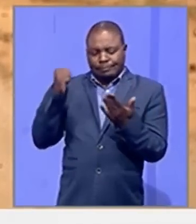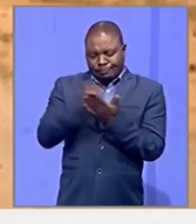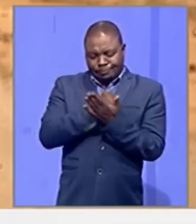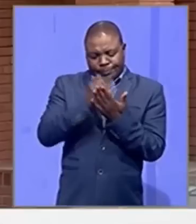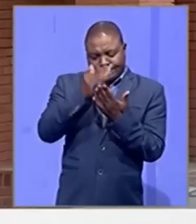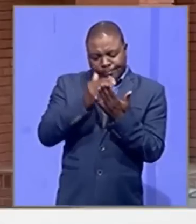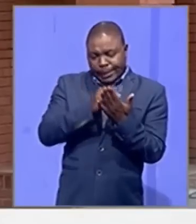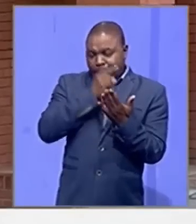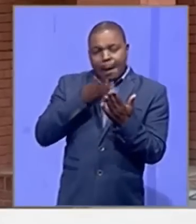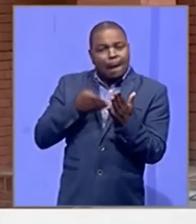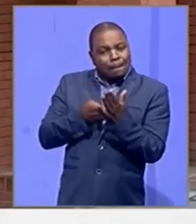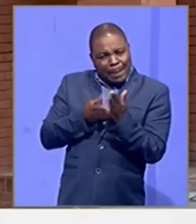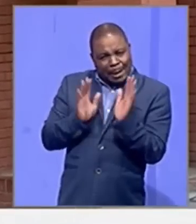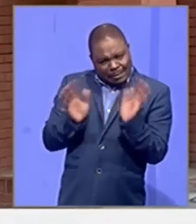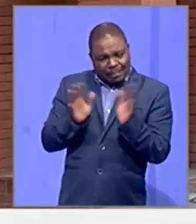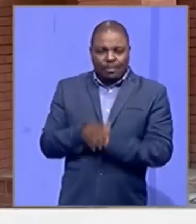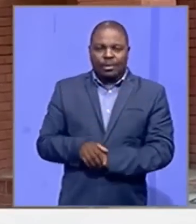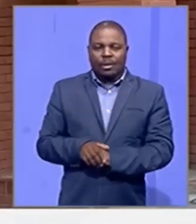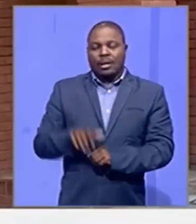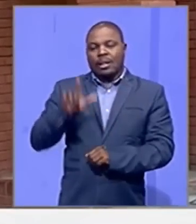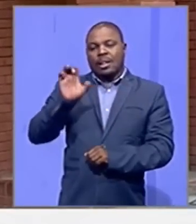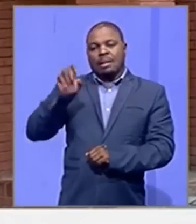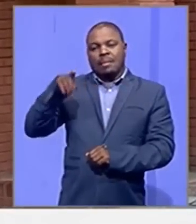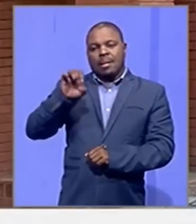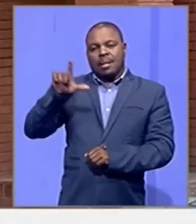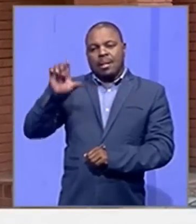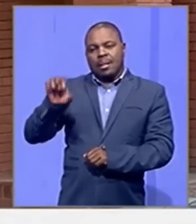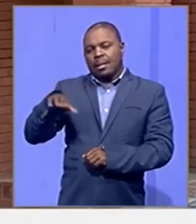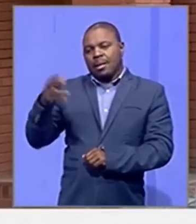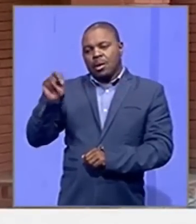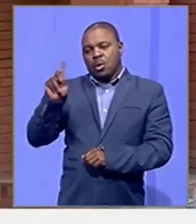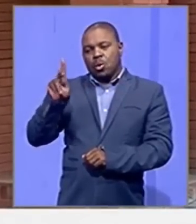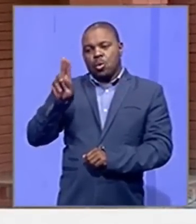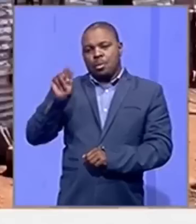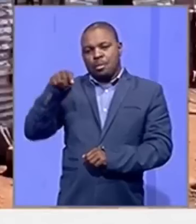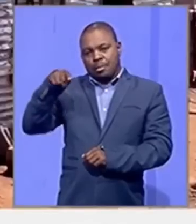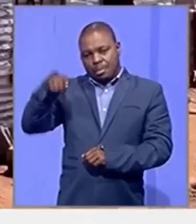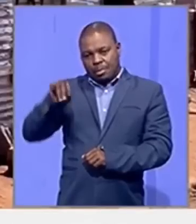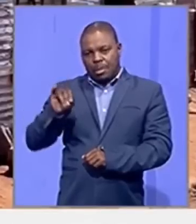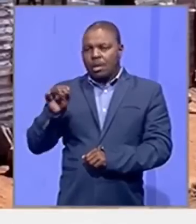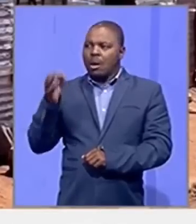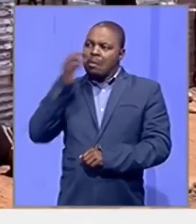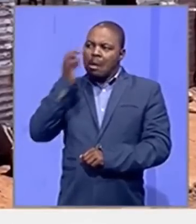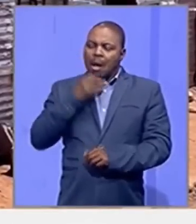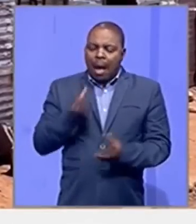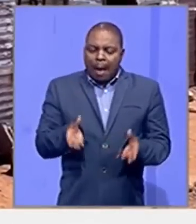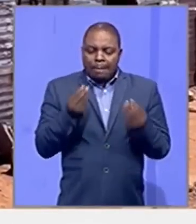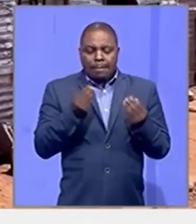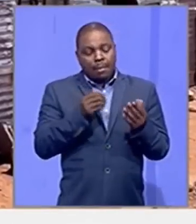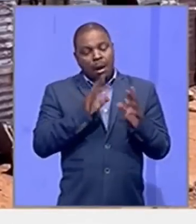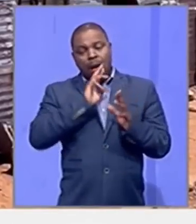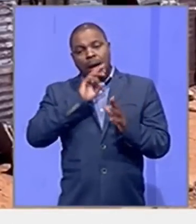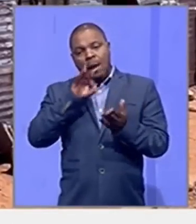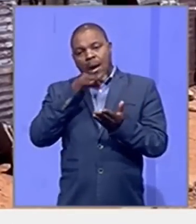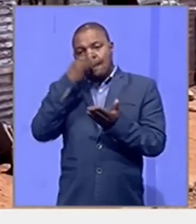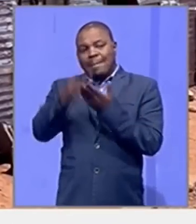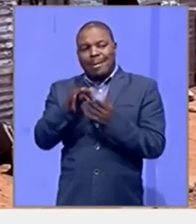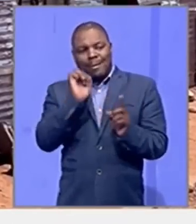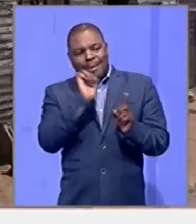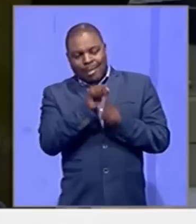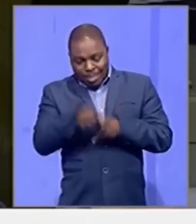ngwadišitše go le bjalo masepala wa lepelle nkumpi o re ke gona o hwetša kgopelo ya kgasago ya ntlo ya RDP le nyaga ka kgwedi